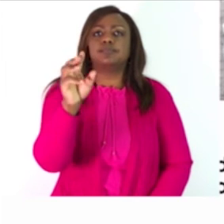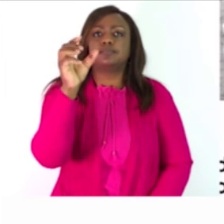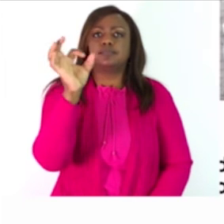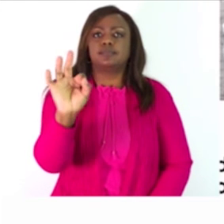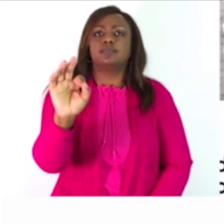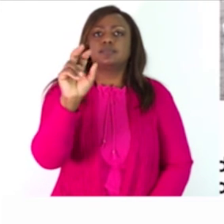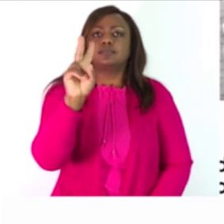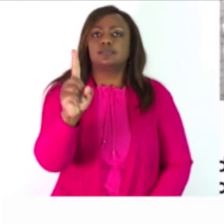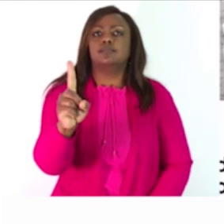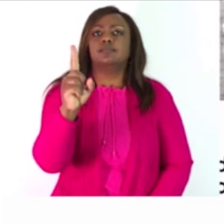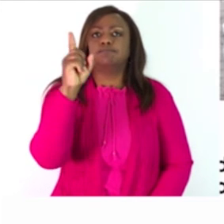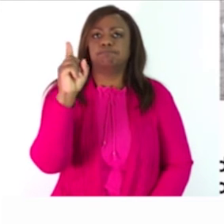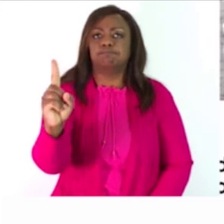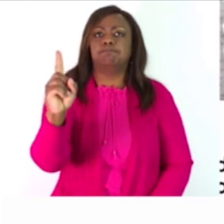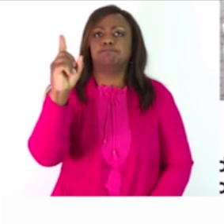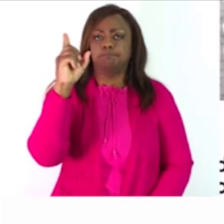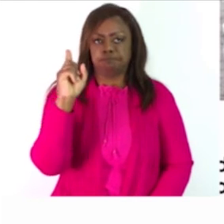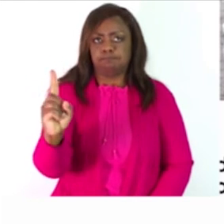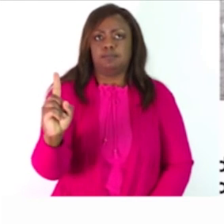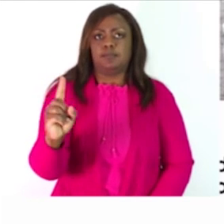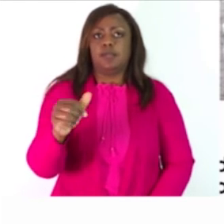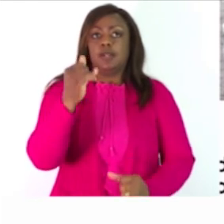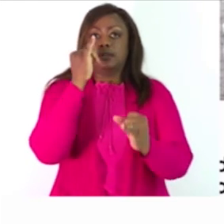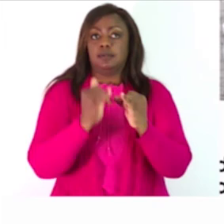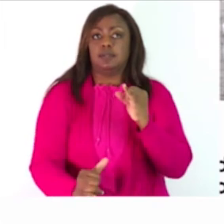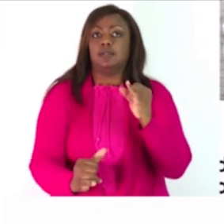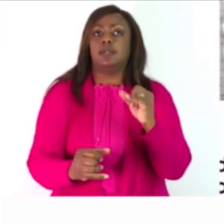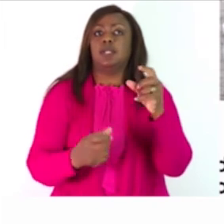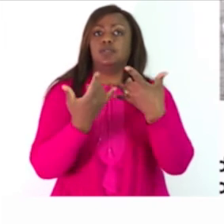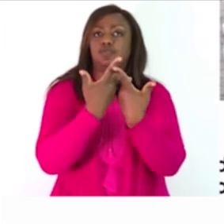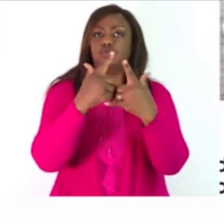061-203-9111. Roman Catholic Church, Windhoek